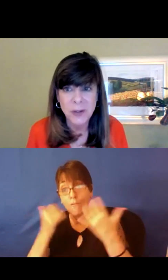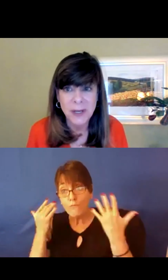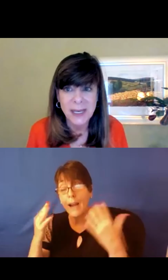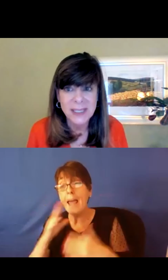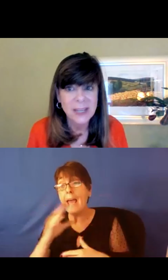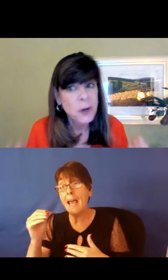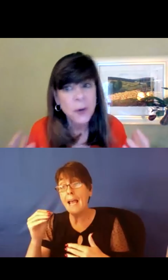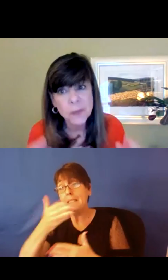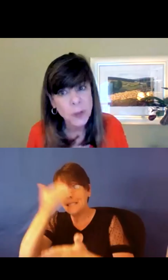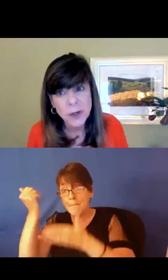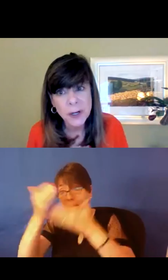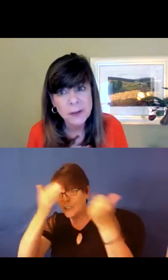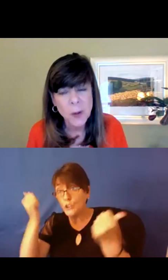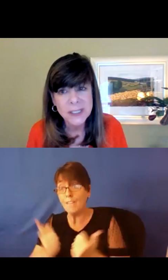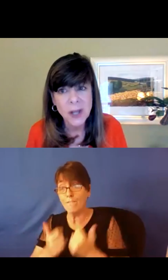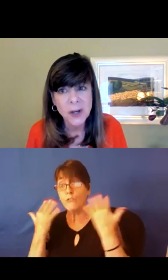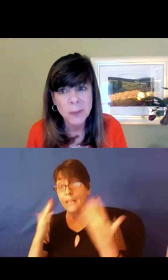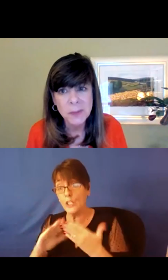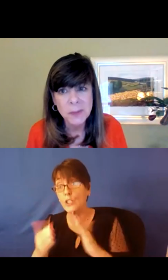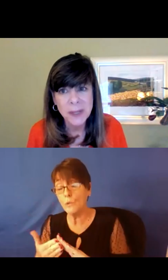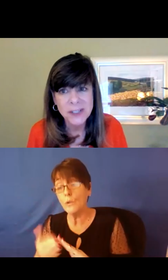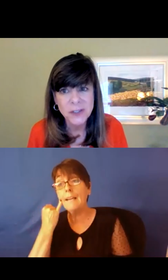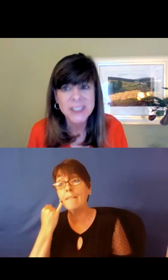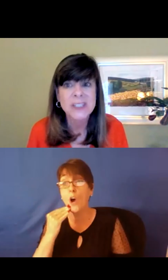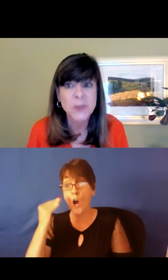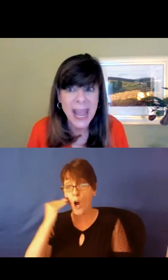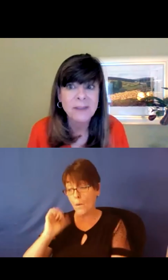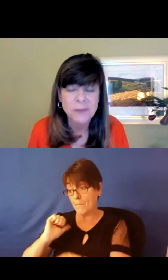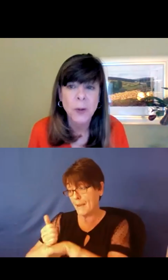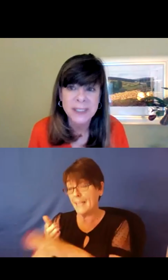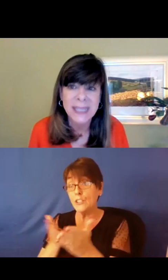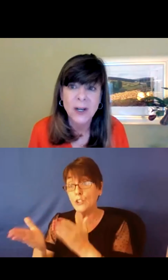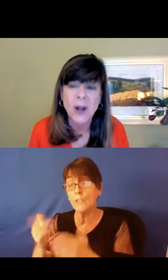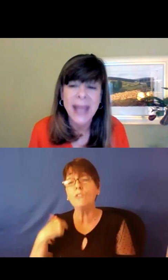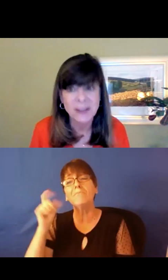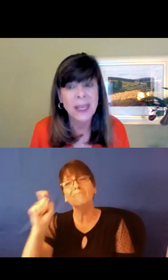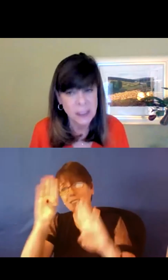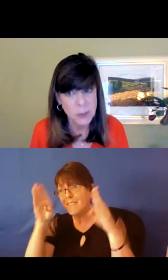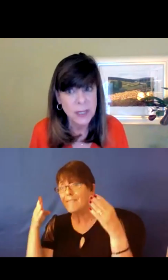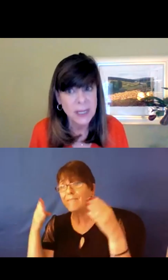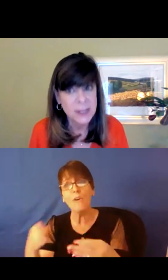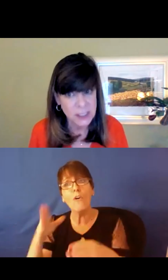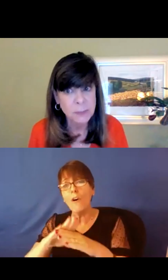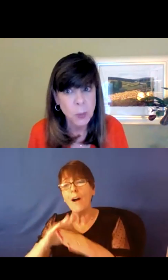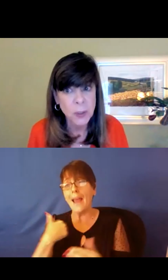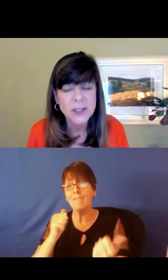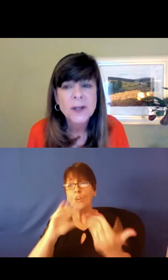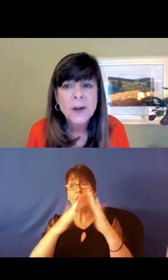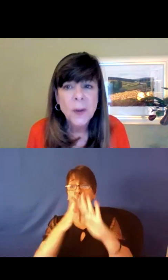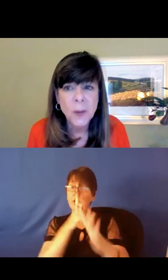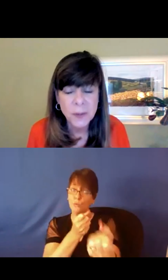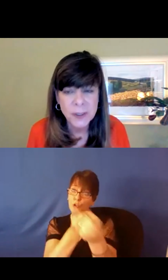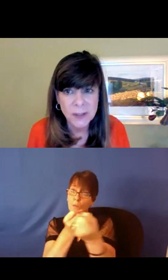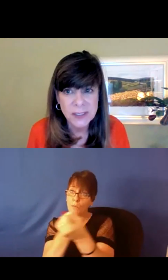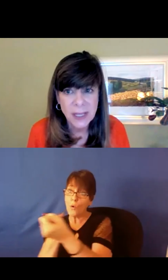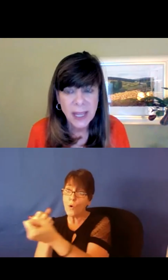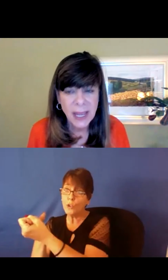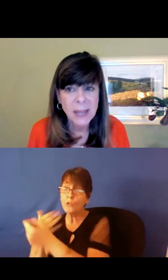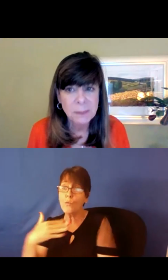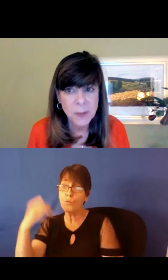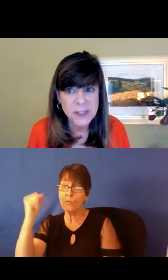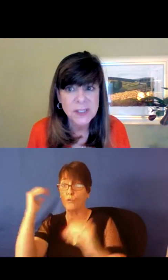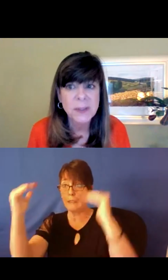dementia-friendly communities. If we're going to focus on home and community-based services, we have to focus in on having a community that supports older